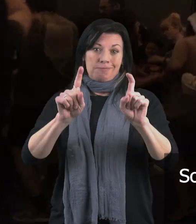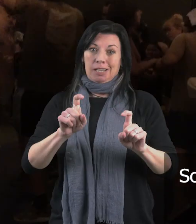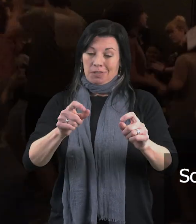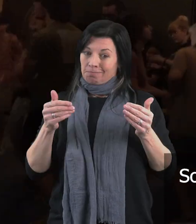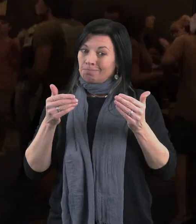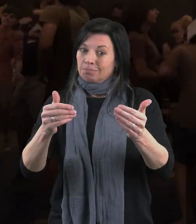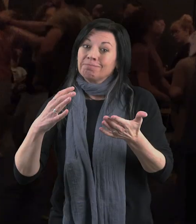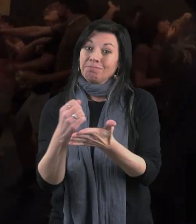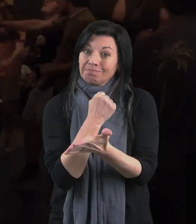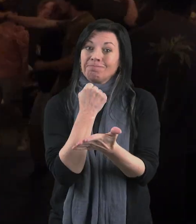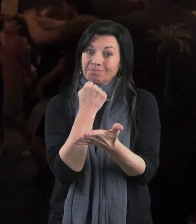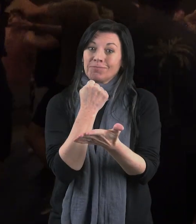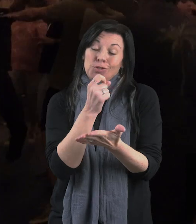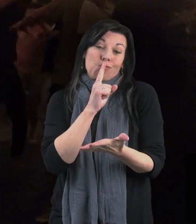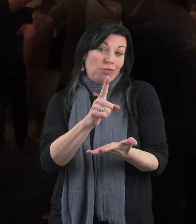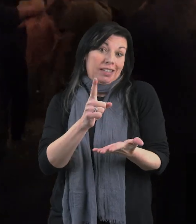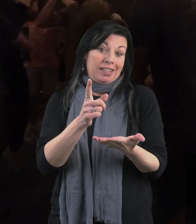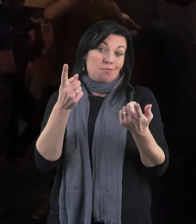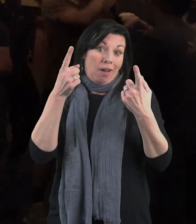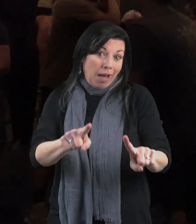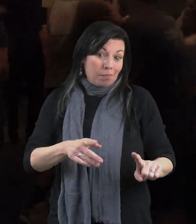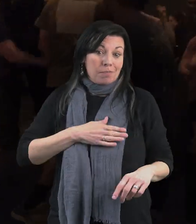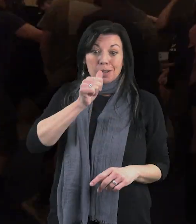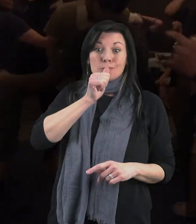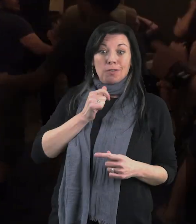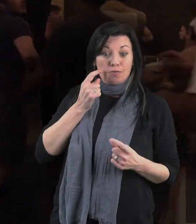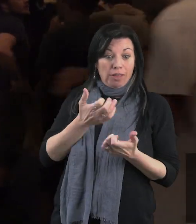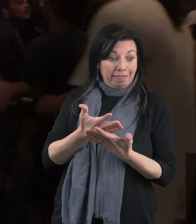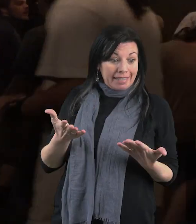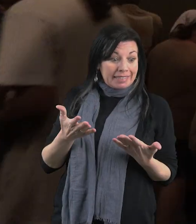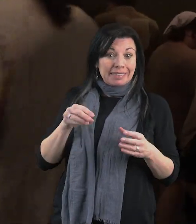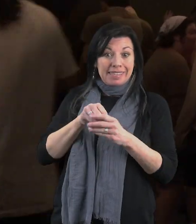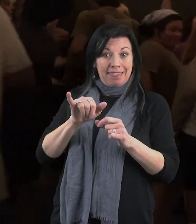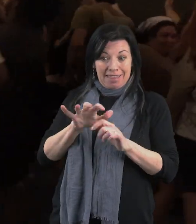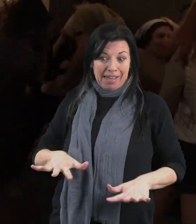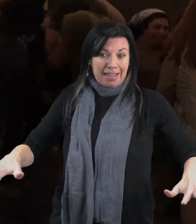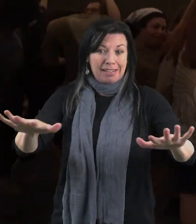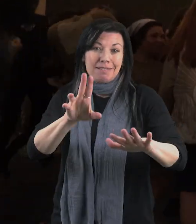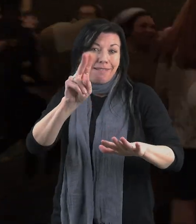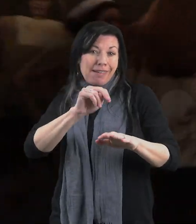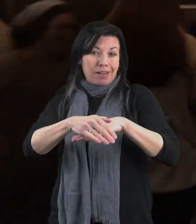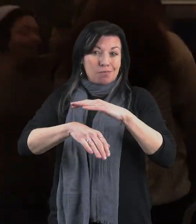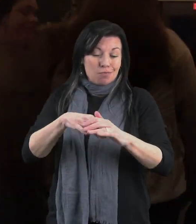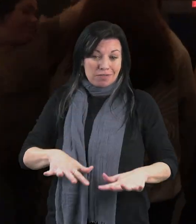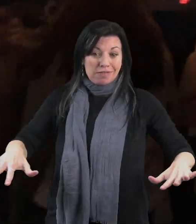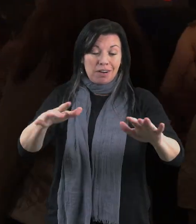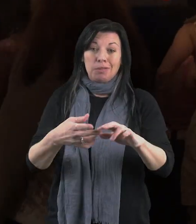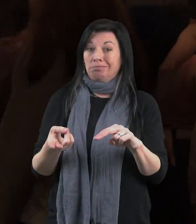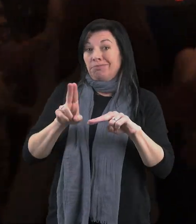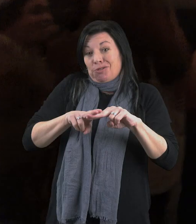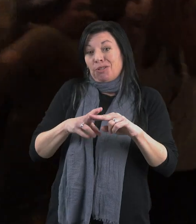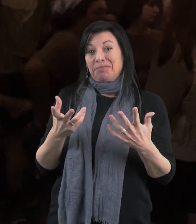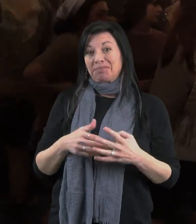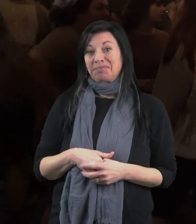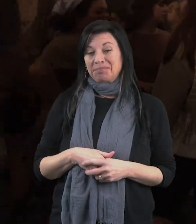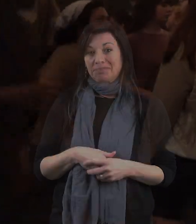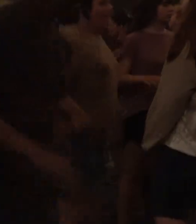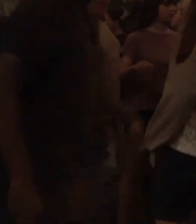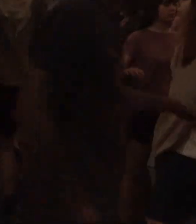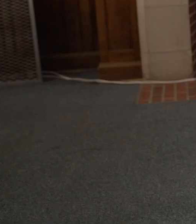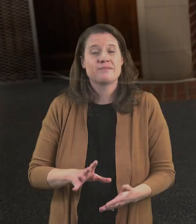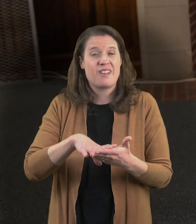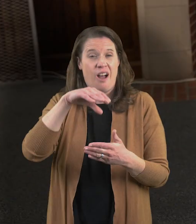camp. So overall, my tolerance for things has grown for uncomfortable environments. Jojo